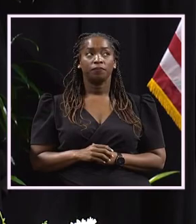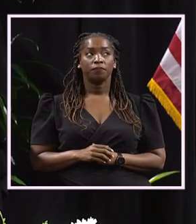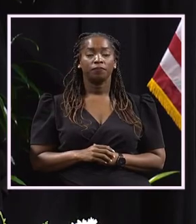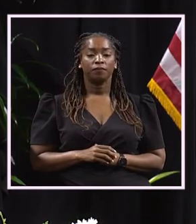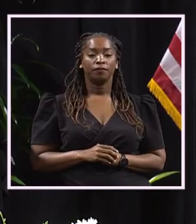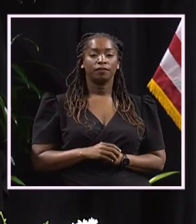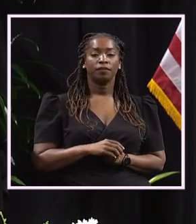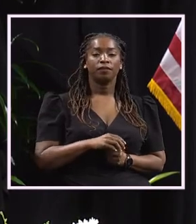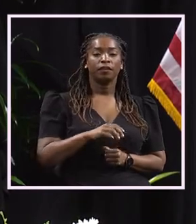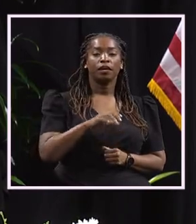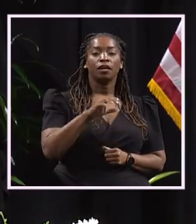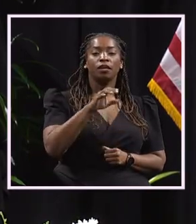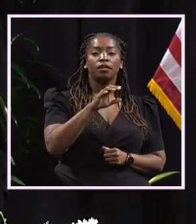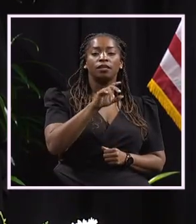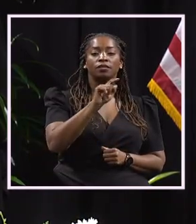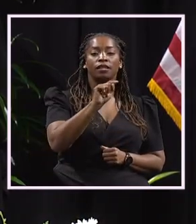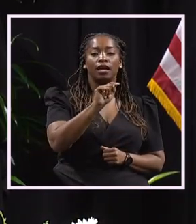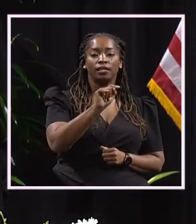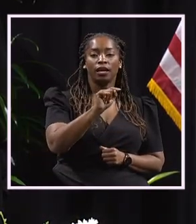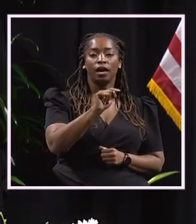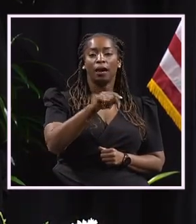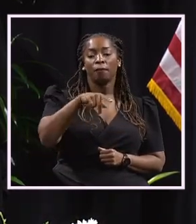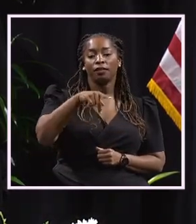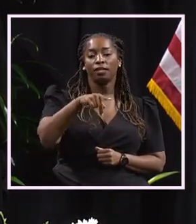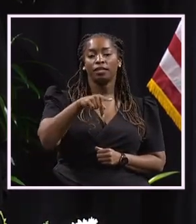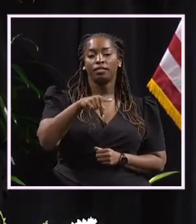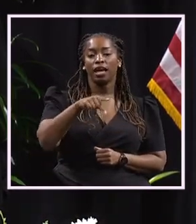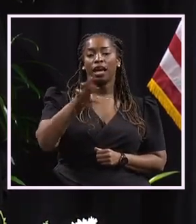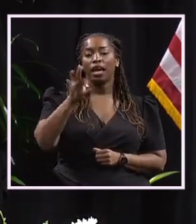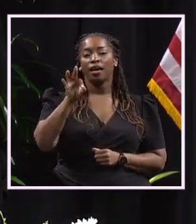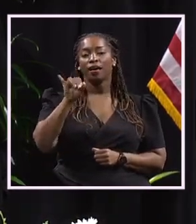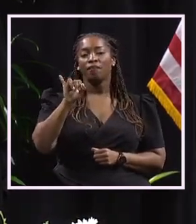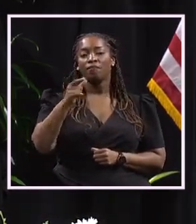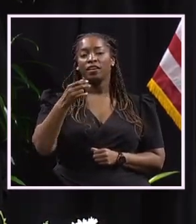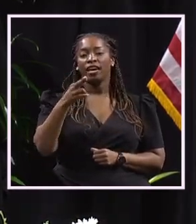Tanya Patricia Perez Figueroa, MBA.